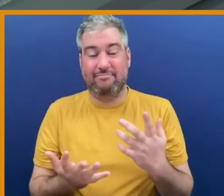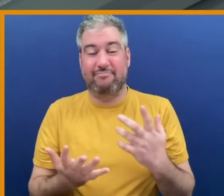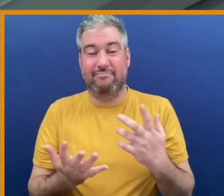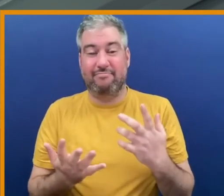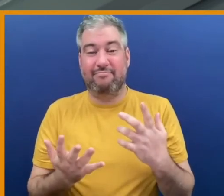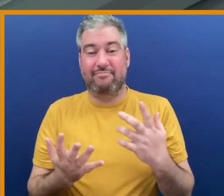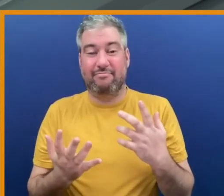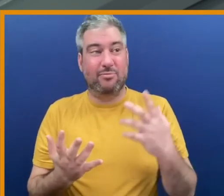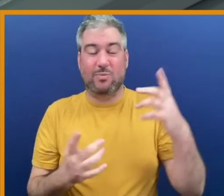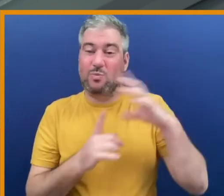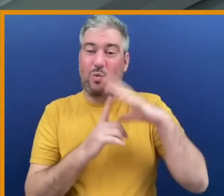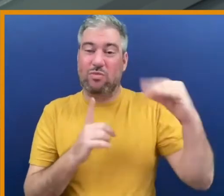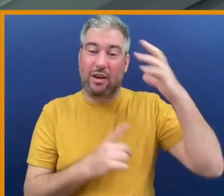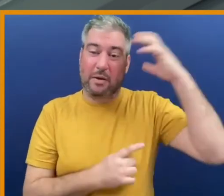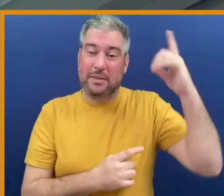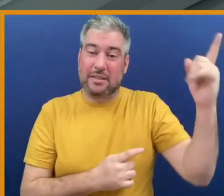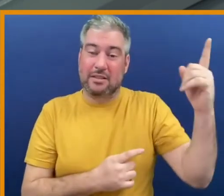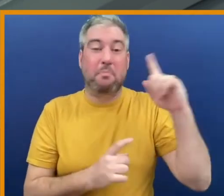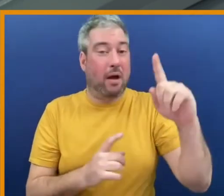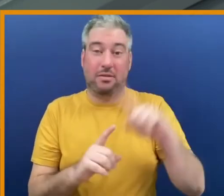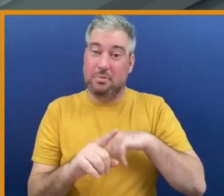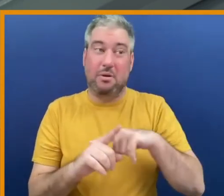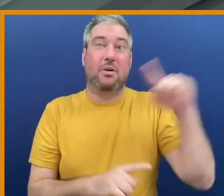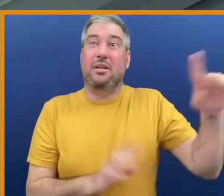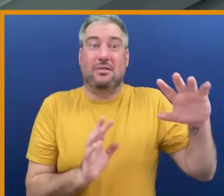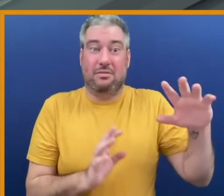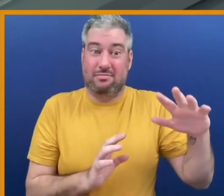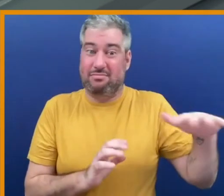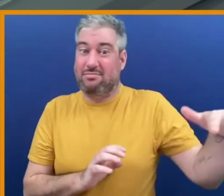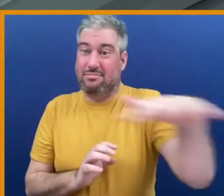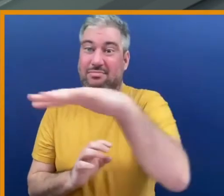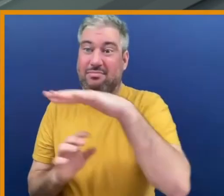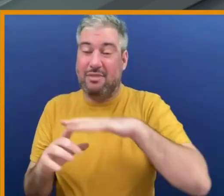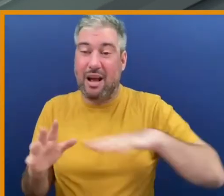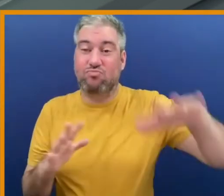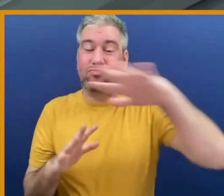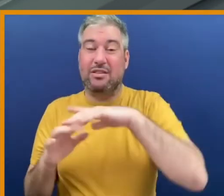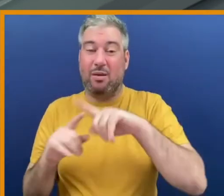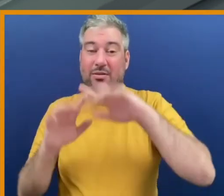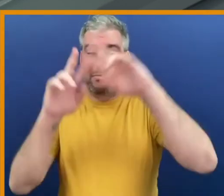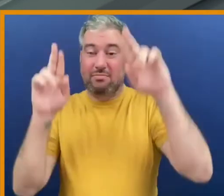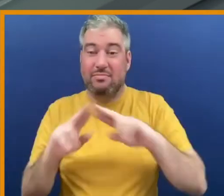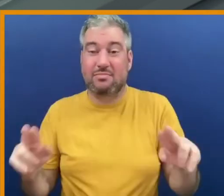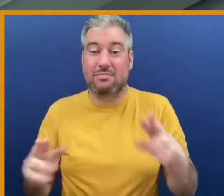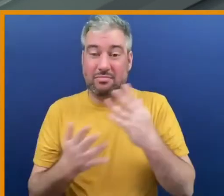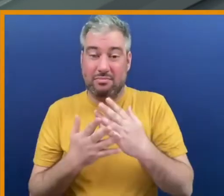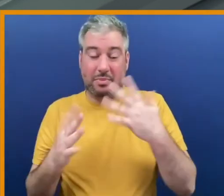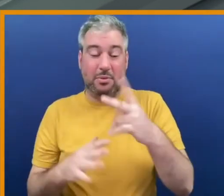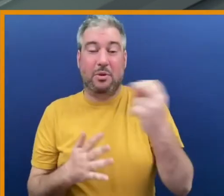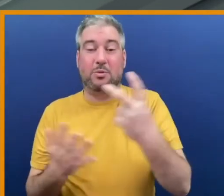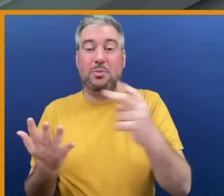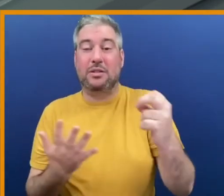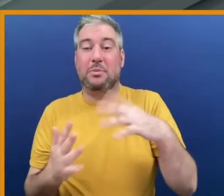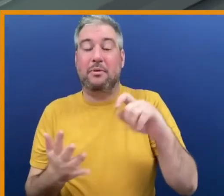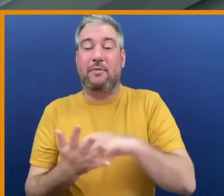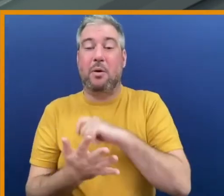2020, there was a poll in 34 countries, and 64% of respondents said that they thought elected officials did not care about